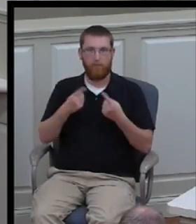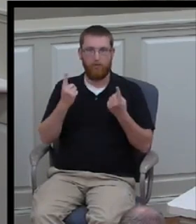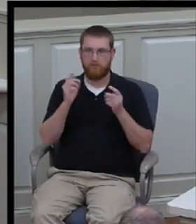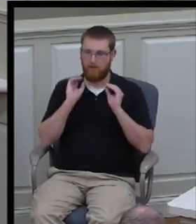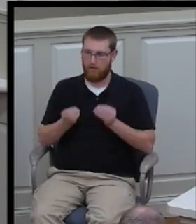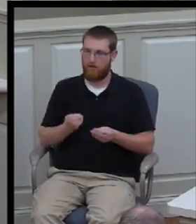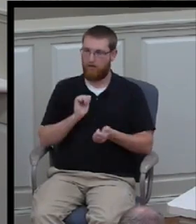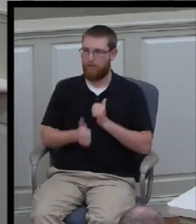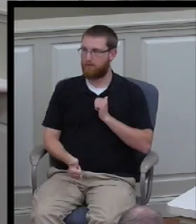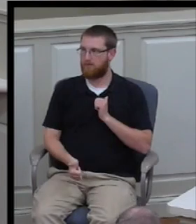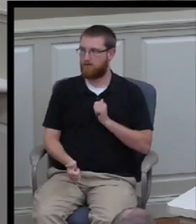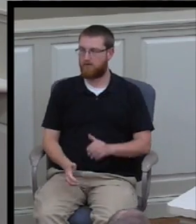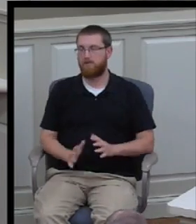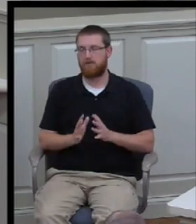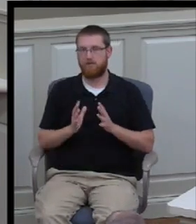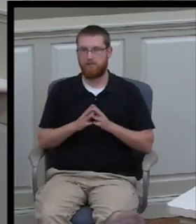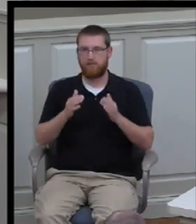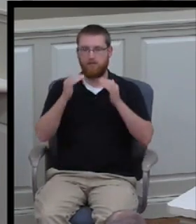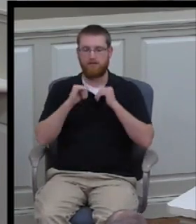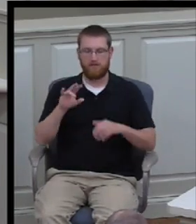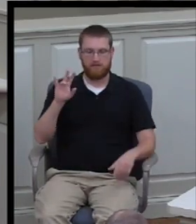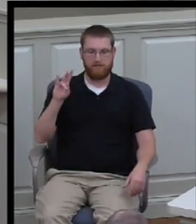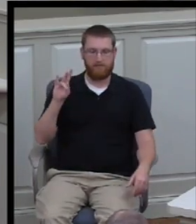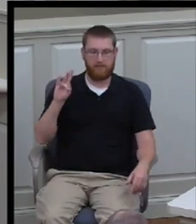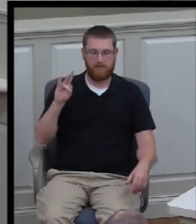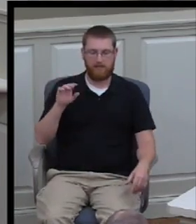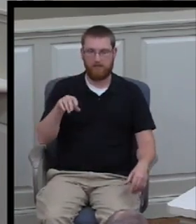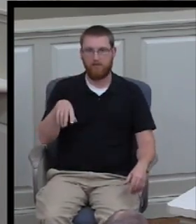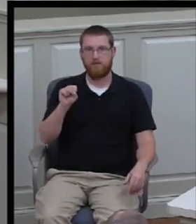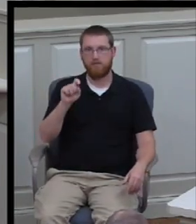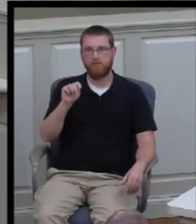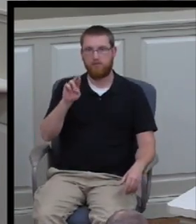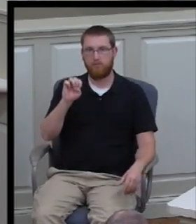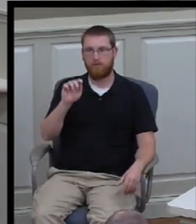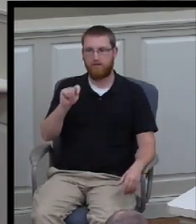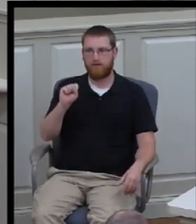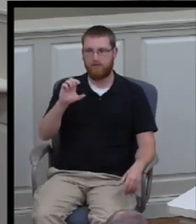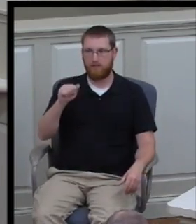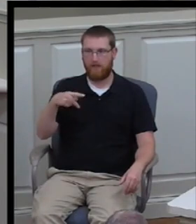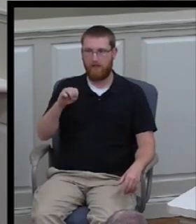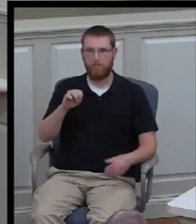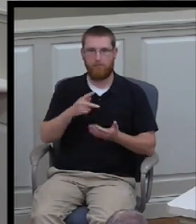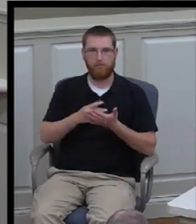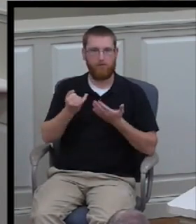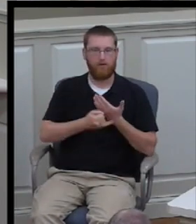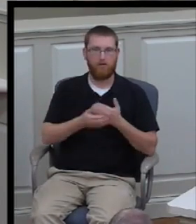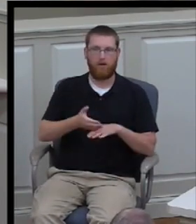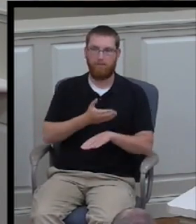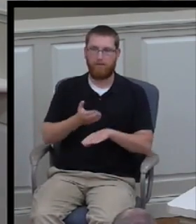sign. Motion carries. Item 17 will be the Streetscape project update. Again, Mr.